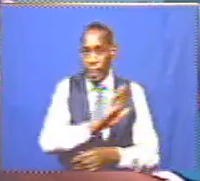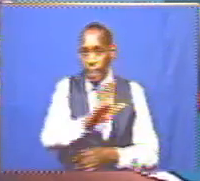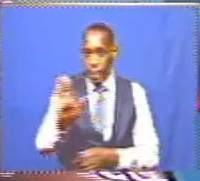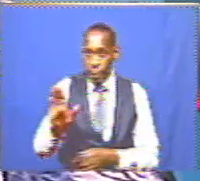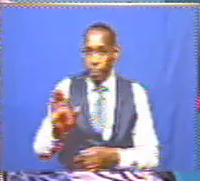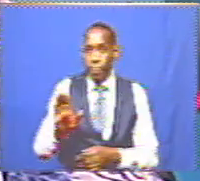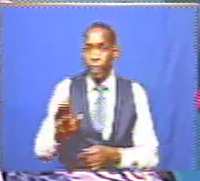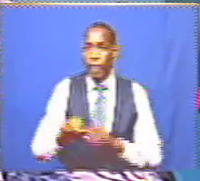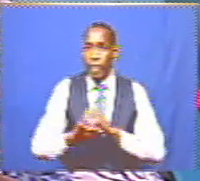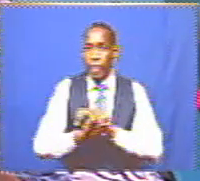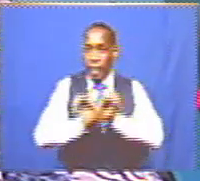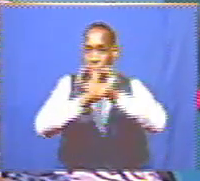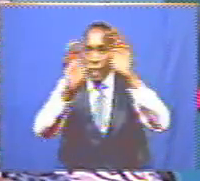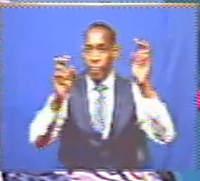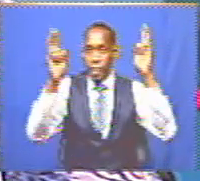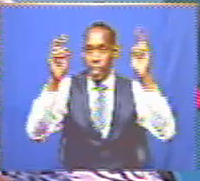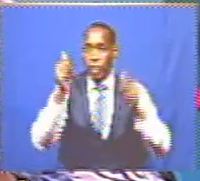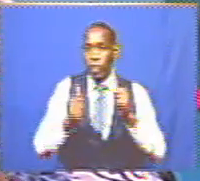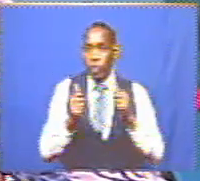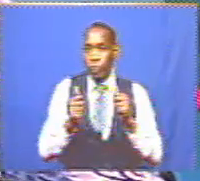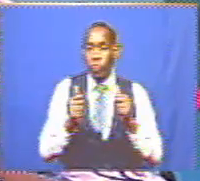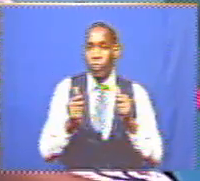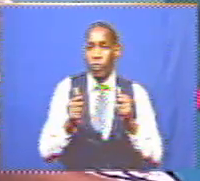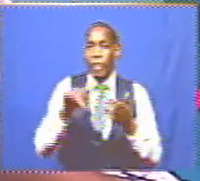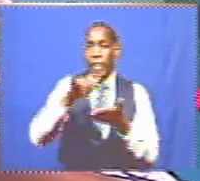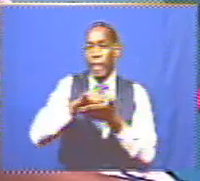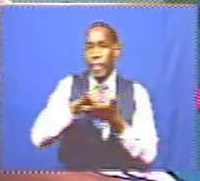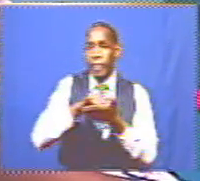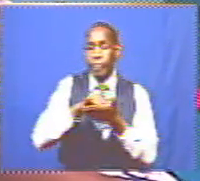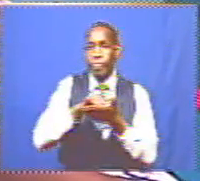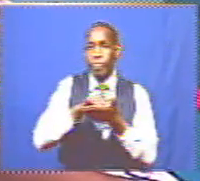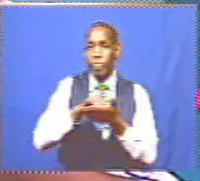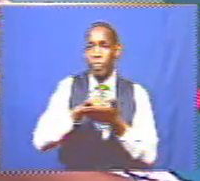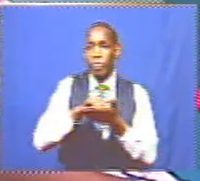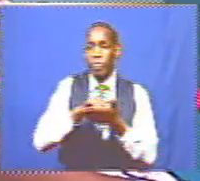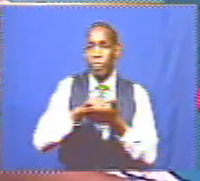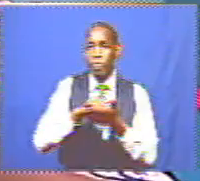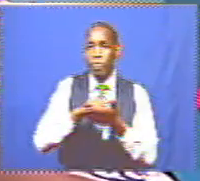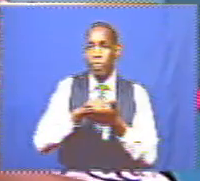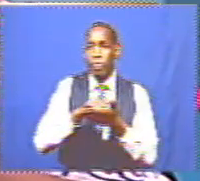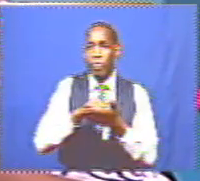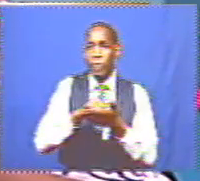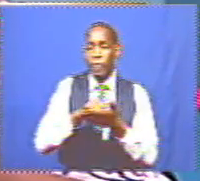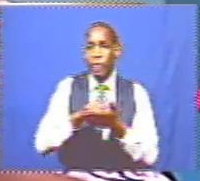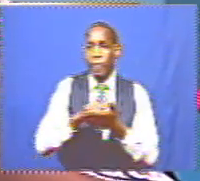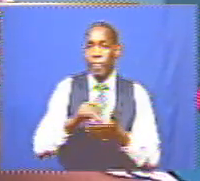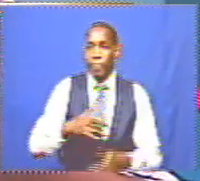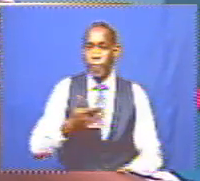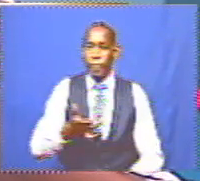clarify the issues that you the require, issues that you, that you particularly mm-hmm. are you feel strongly